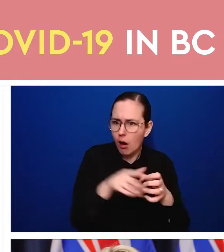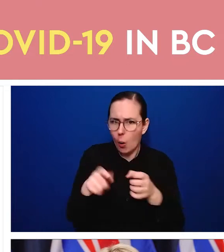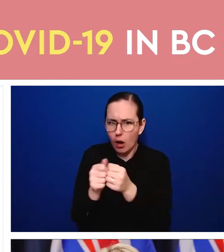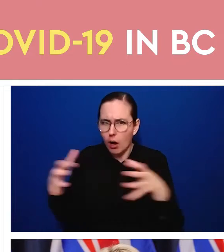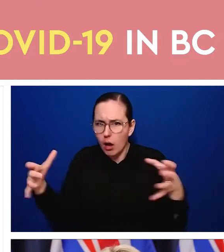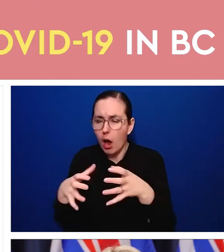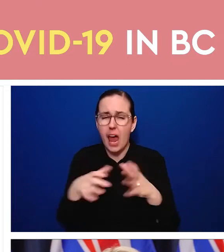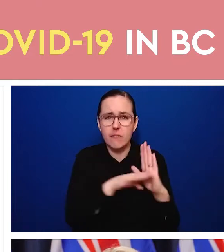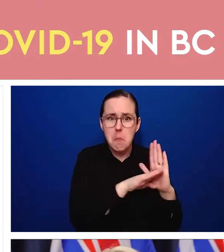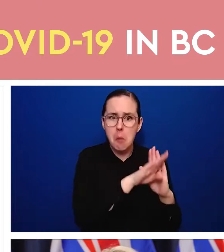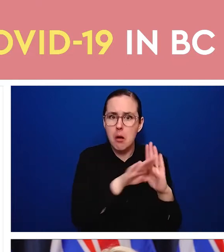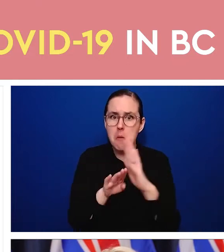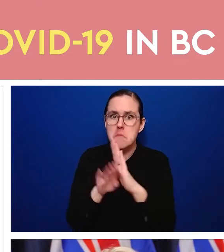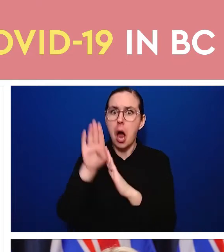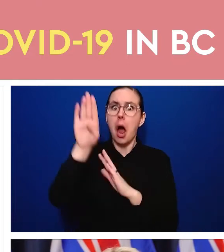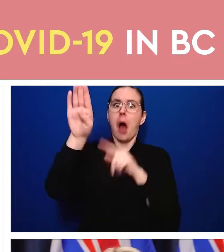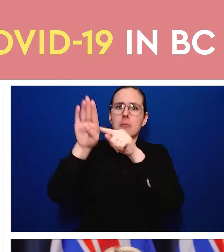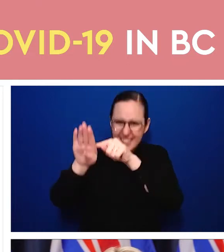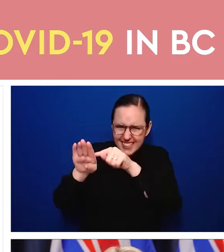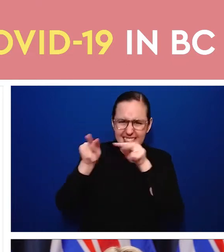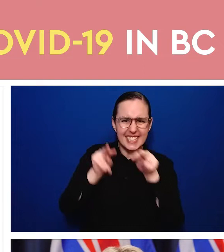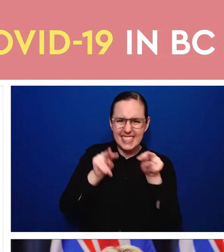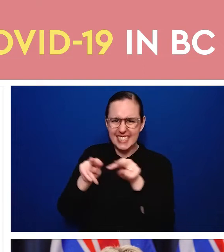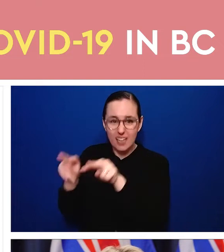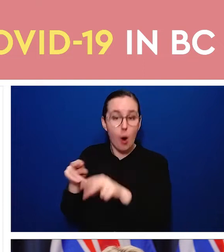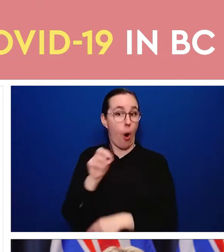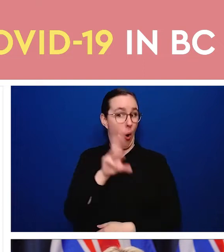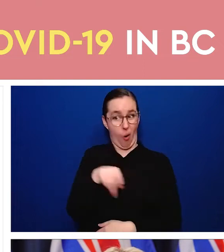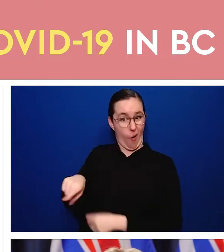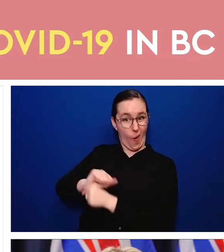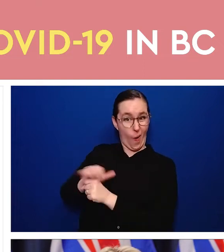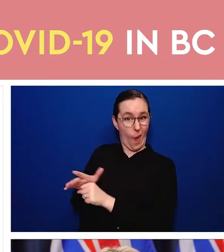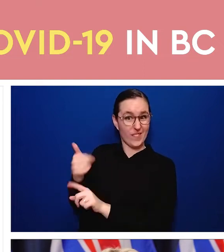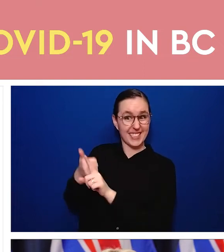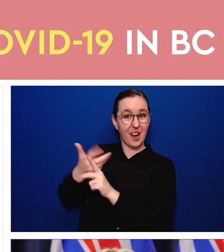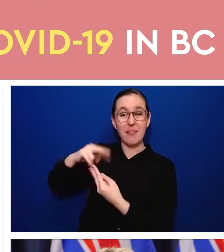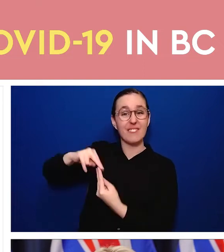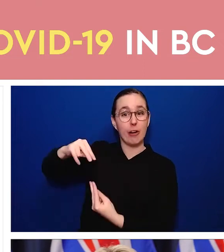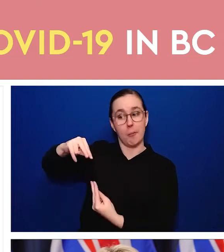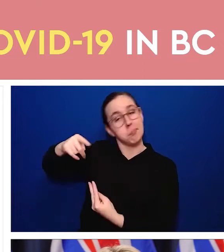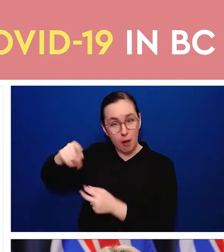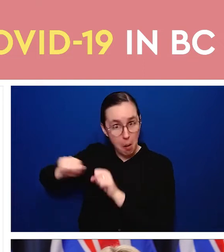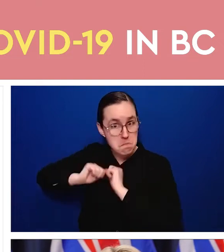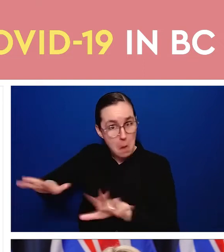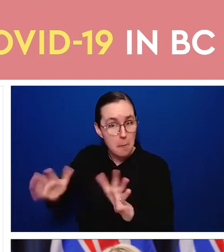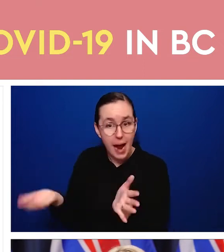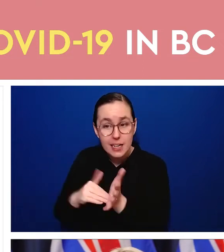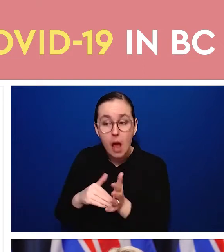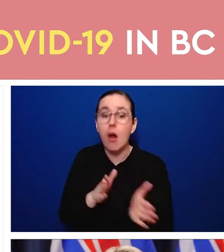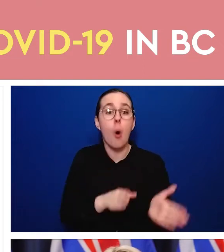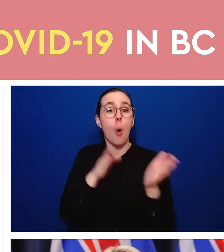changing, what's the impact on hospitals and our healthcare system. So we are continuing to do